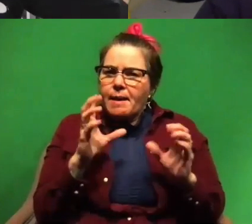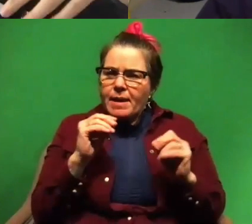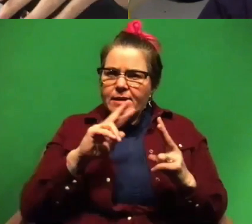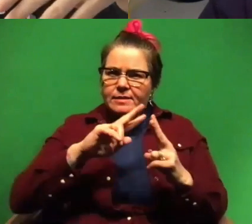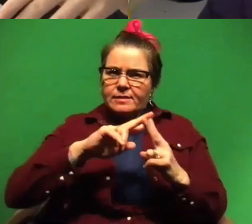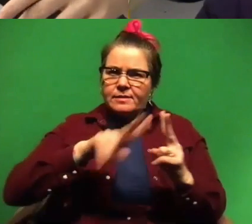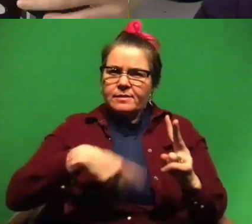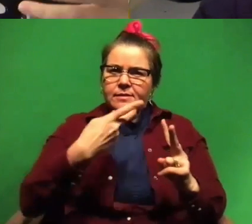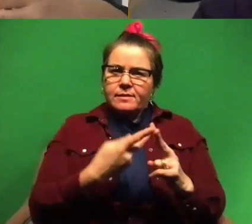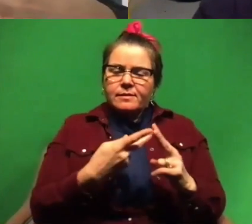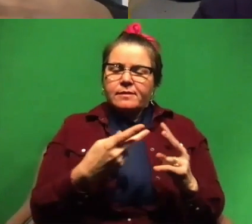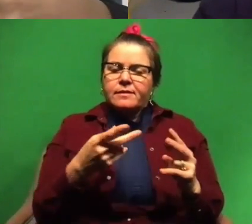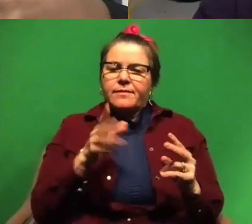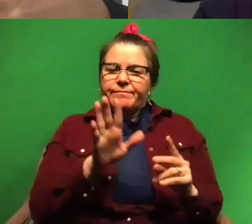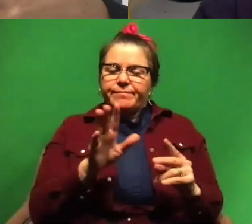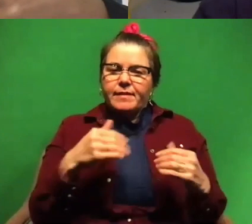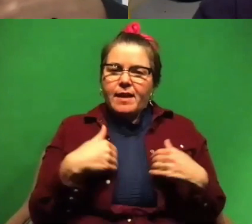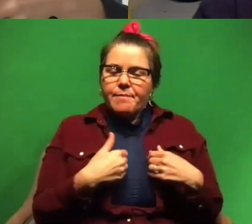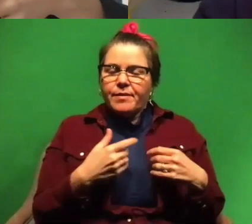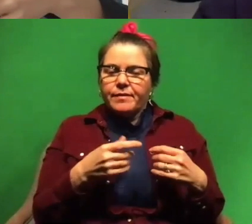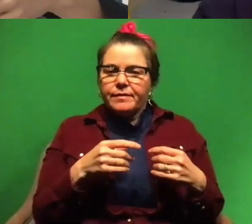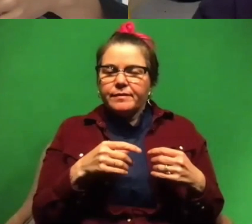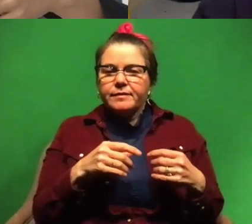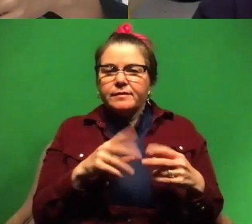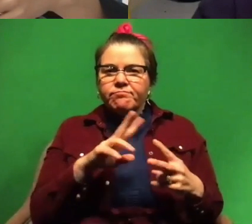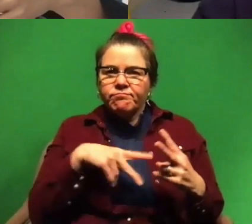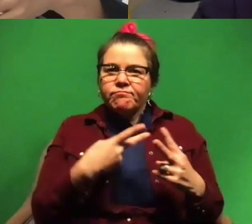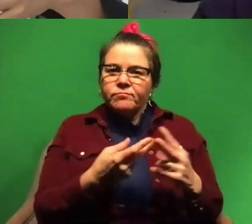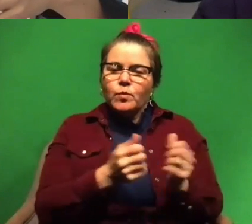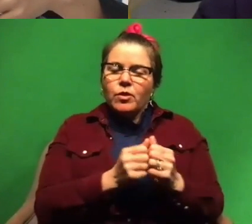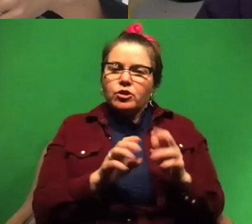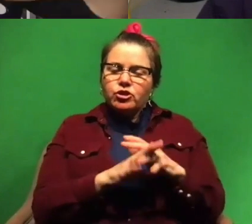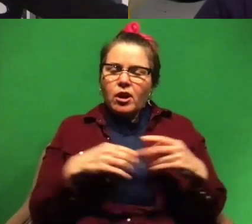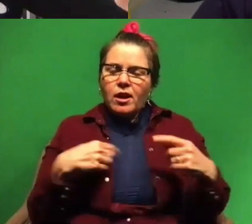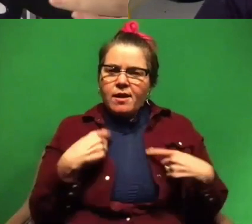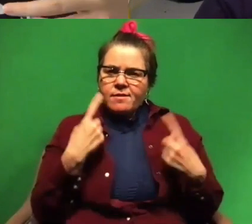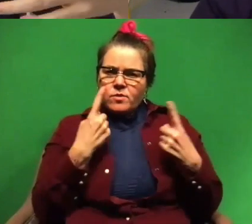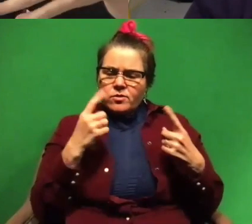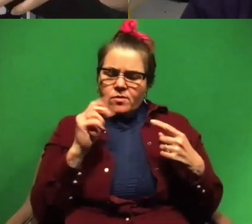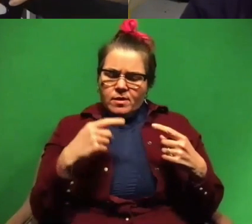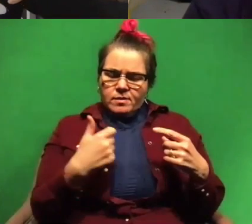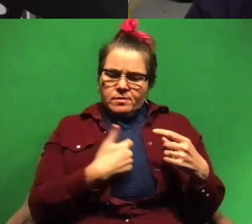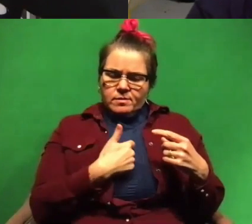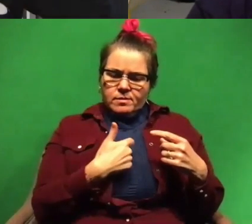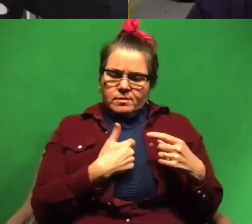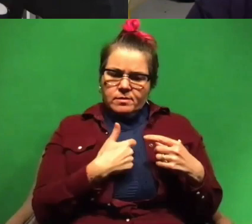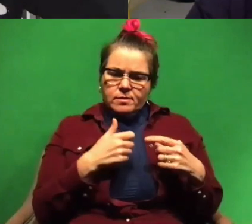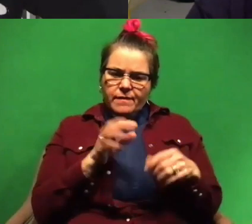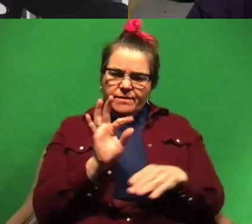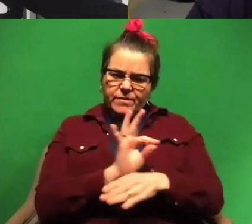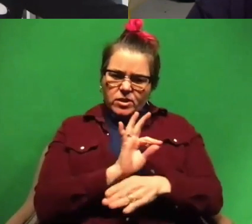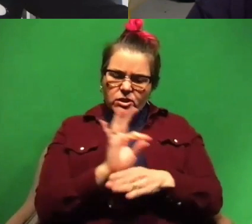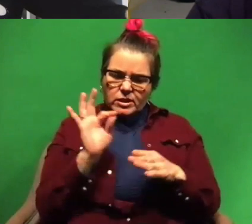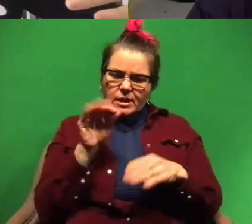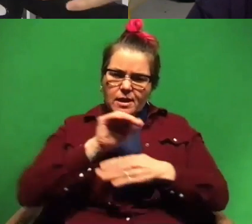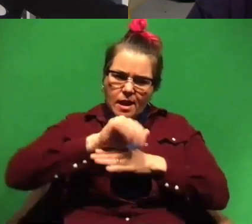of like an animal or in the shoes of this shark where I'm wondering like, okay, so they're functioning it at